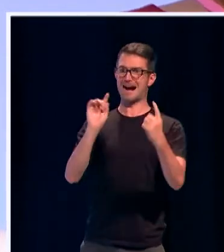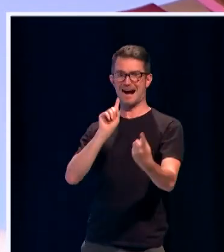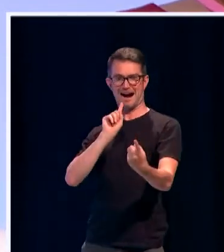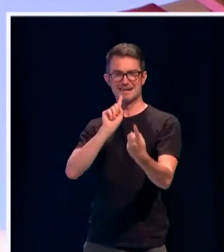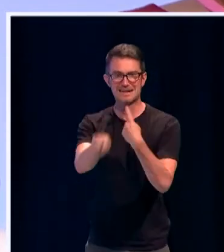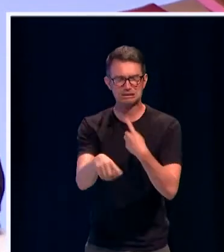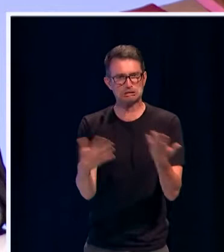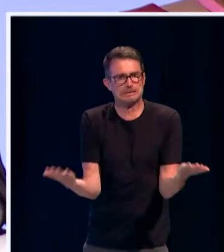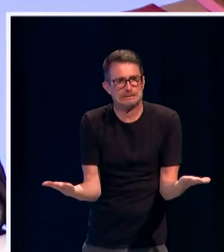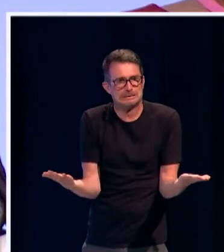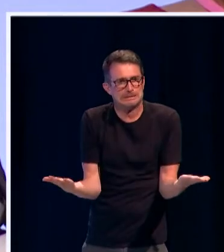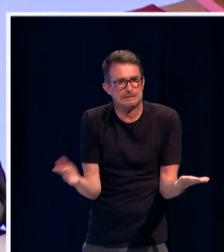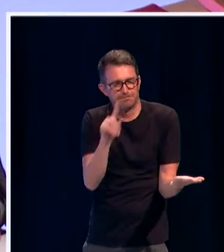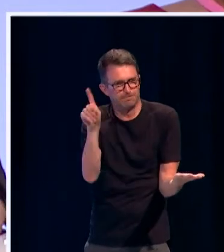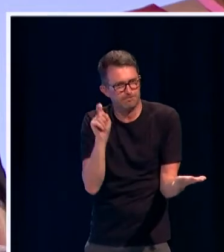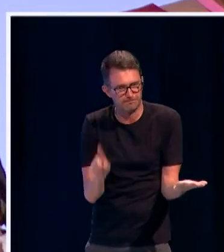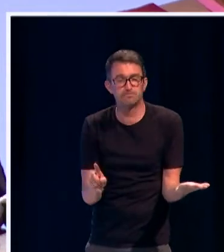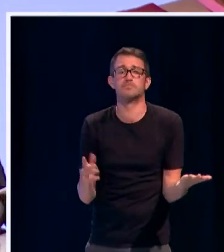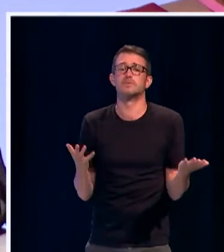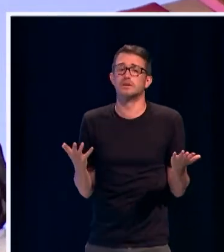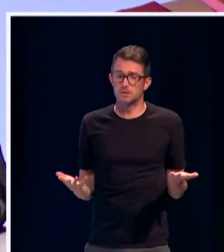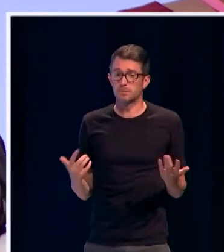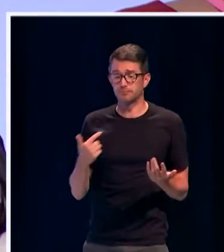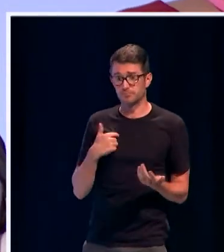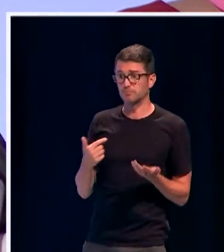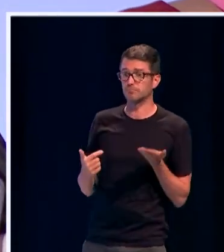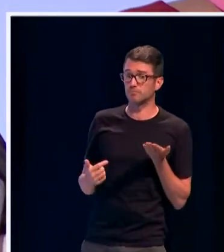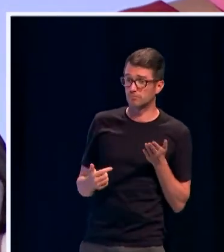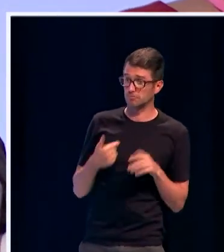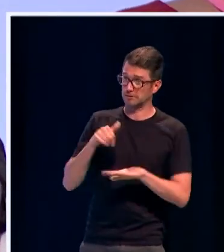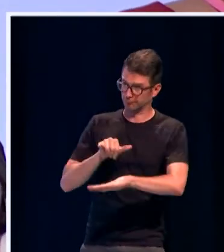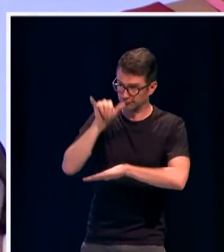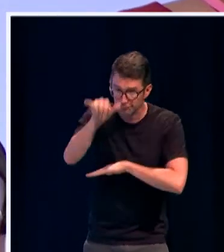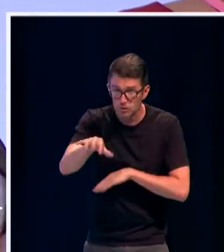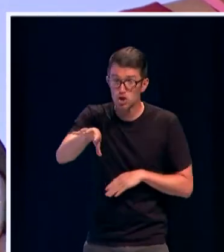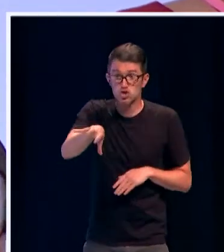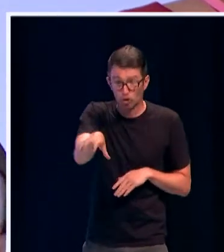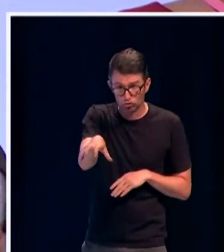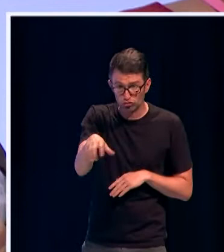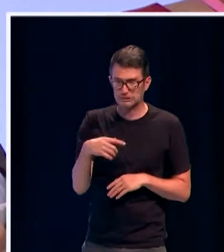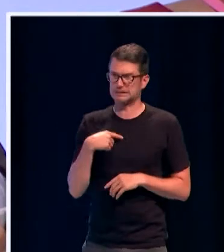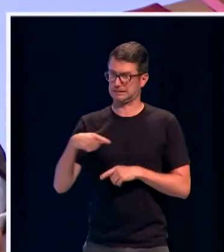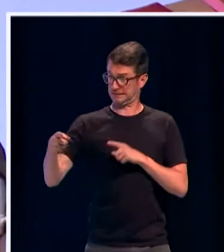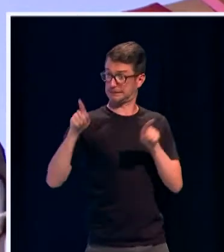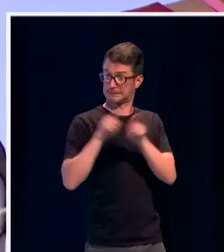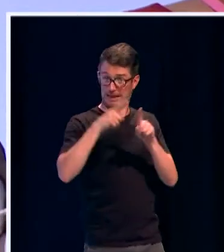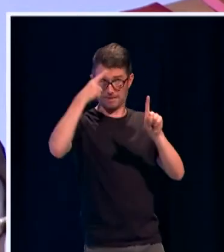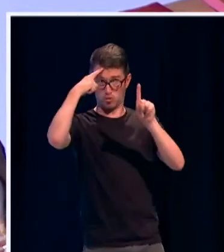from the country we visited, we had a mission specifically focusing on this area.